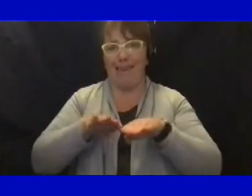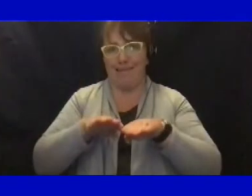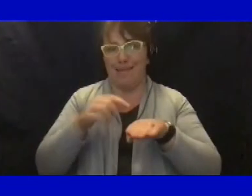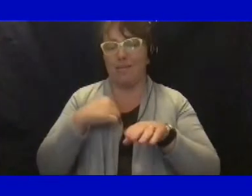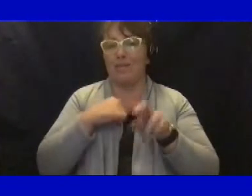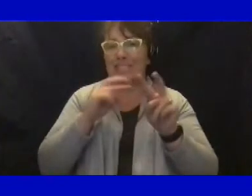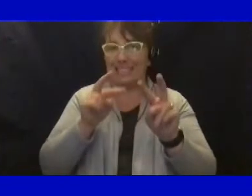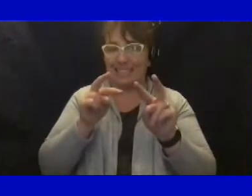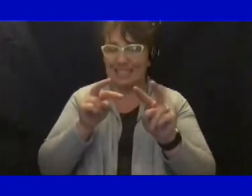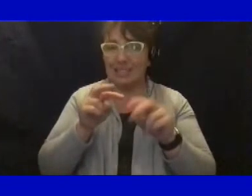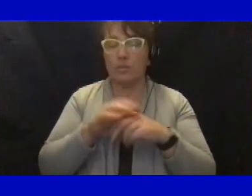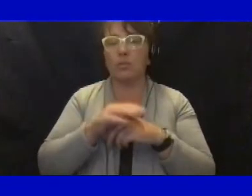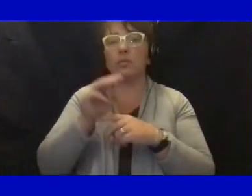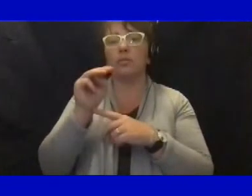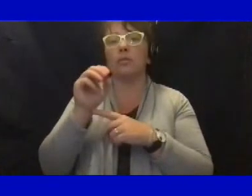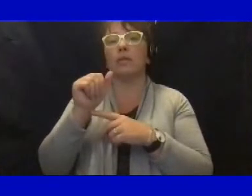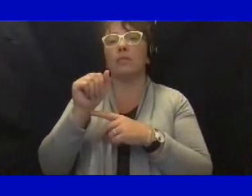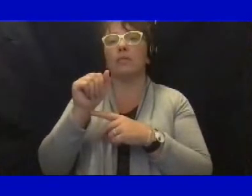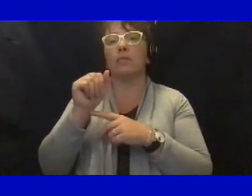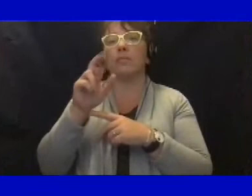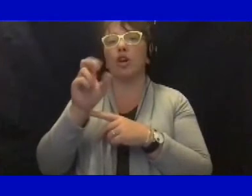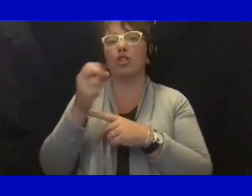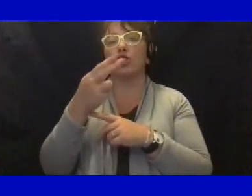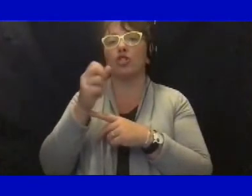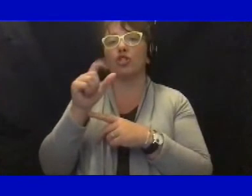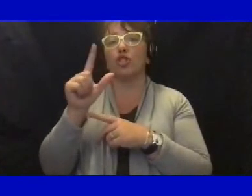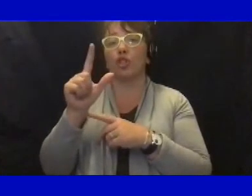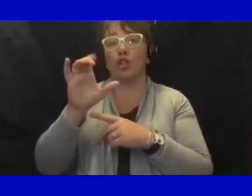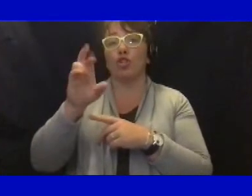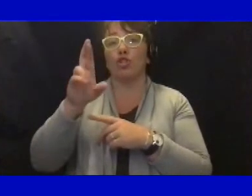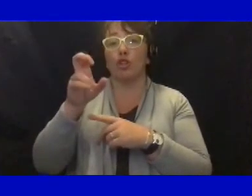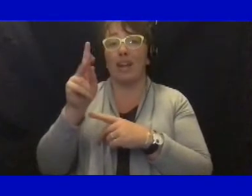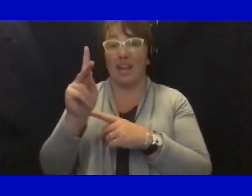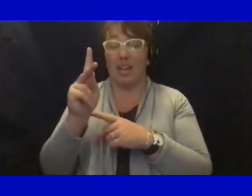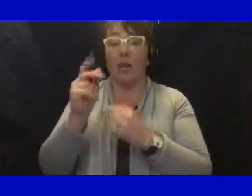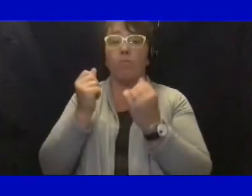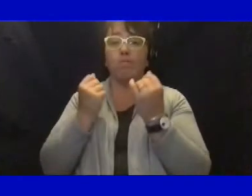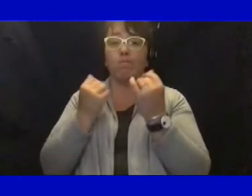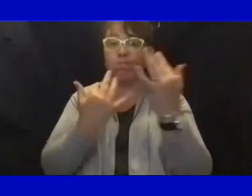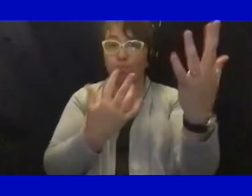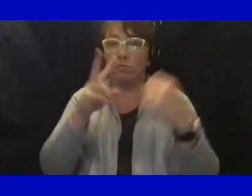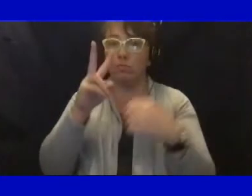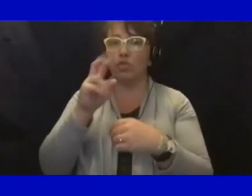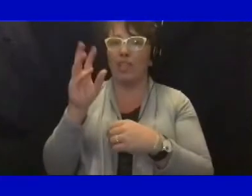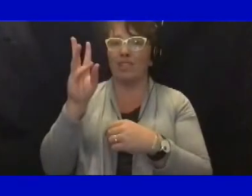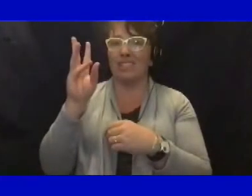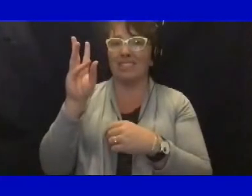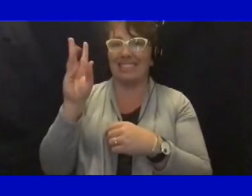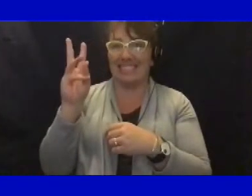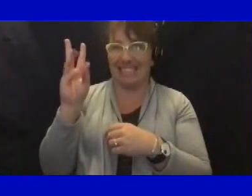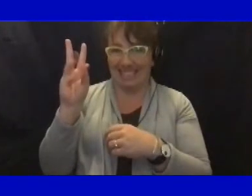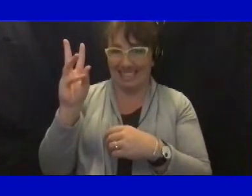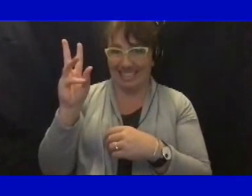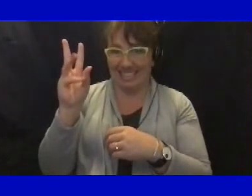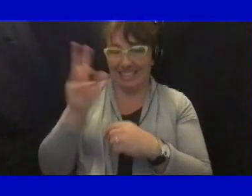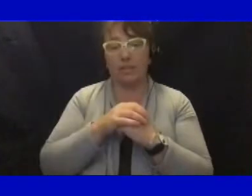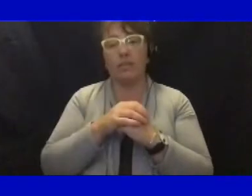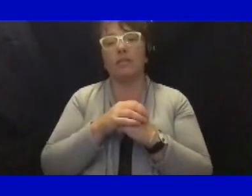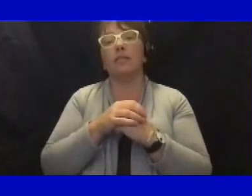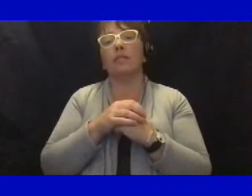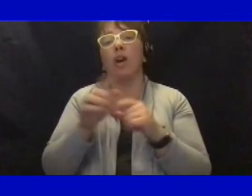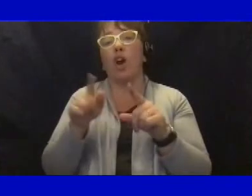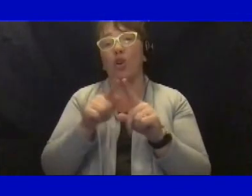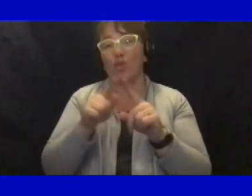Creek was actually burned in 2016 by the Bogart Fire. We also had a mud flow on Marshall Creek in 2016 in